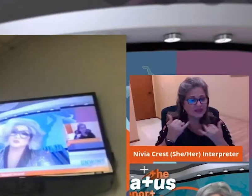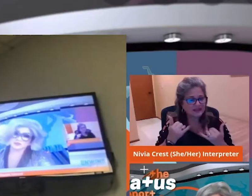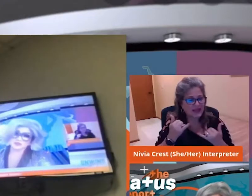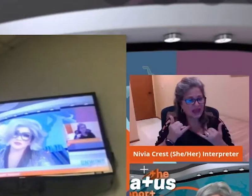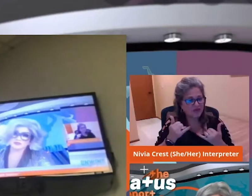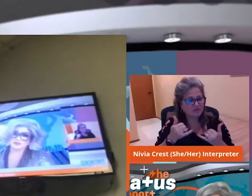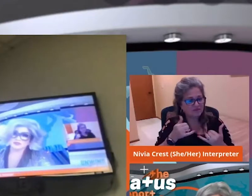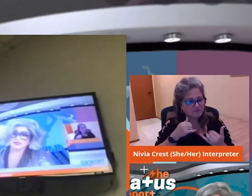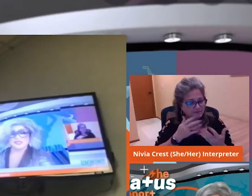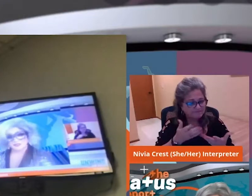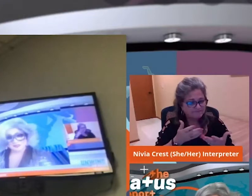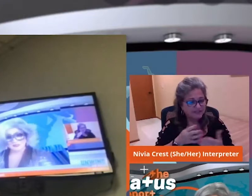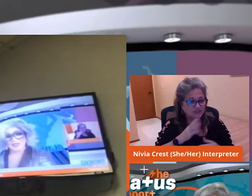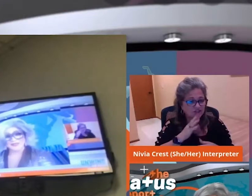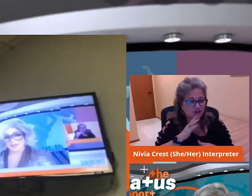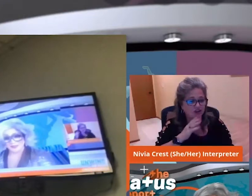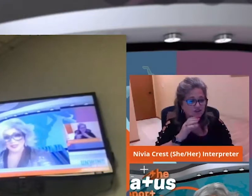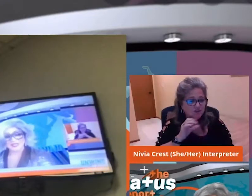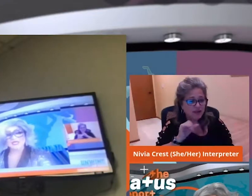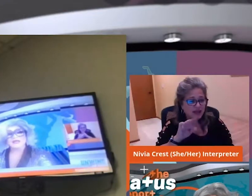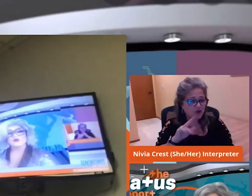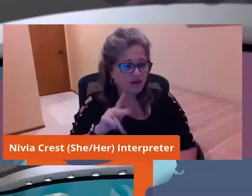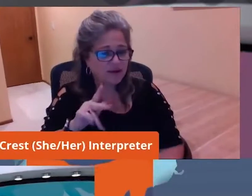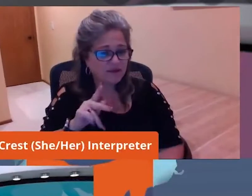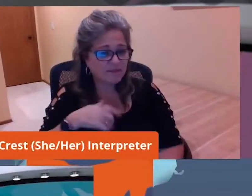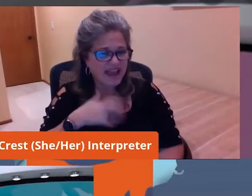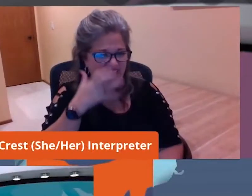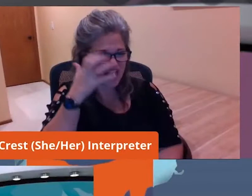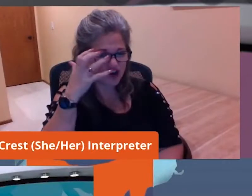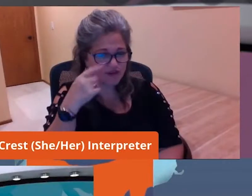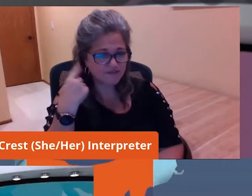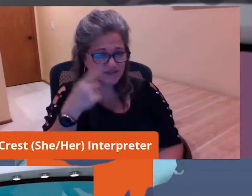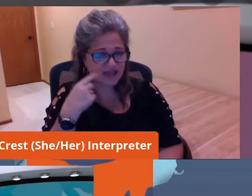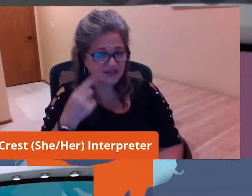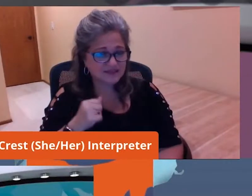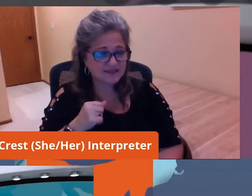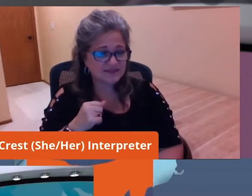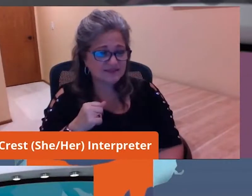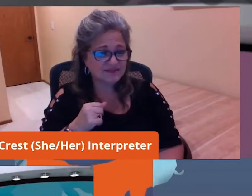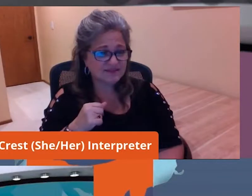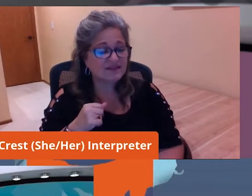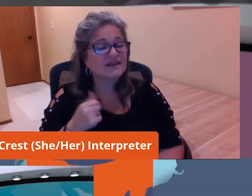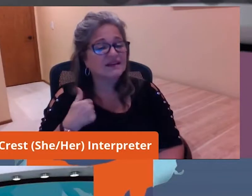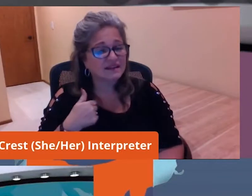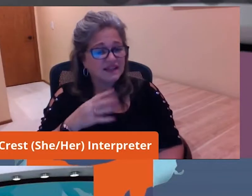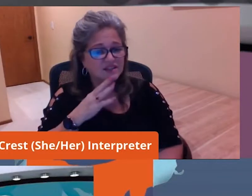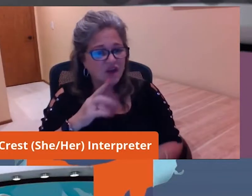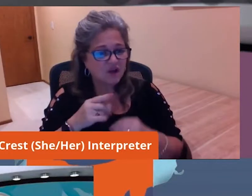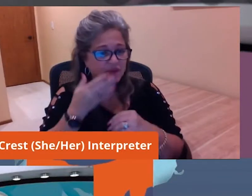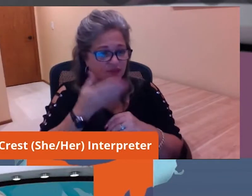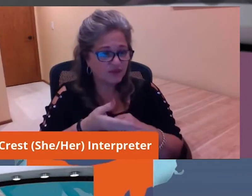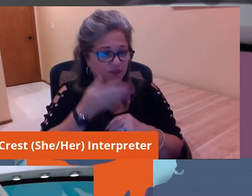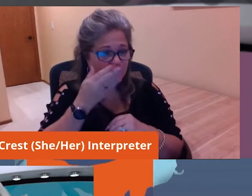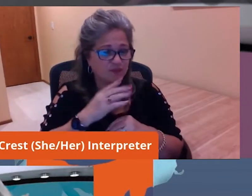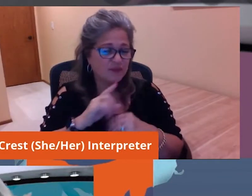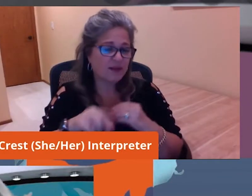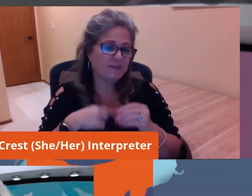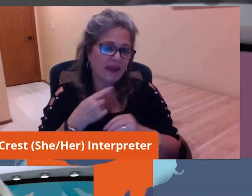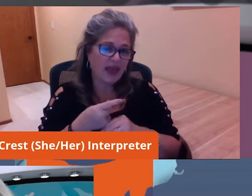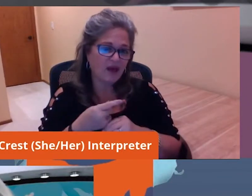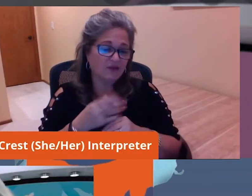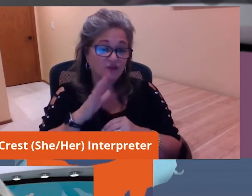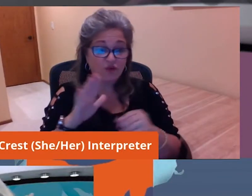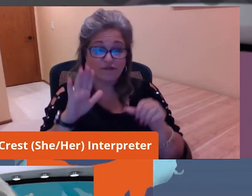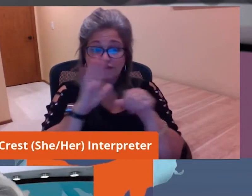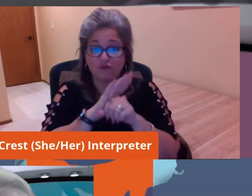Erick. This is my angry face, but good angry face. Let's go to Erick now to get the